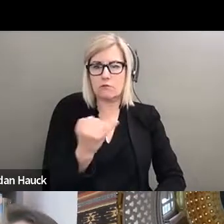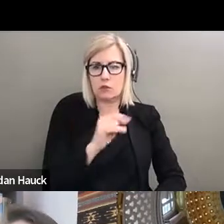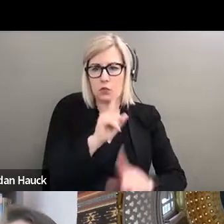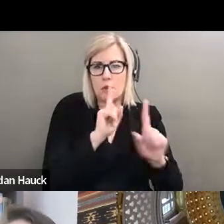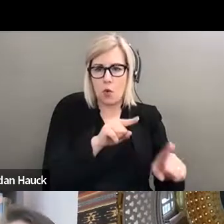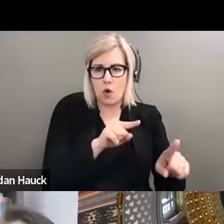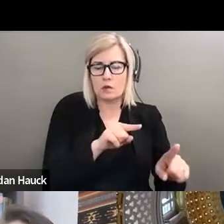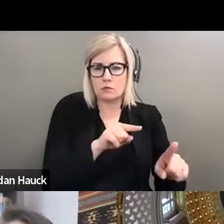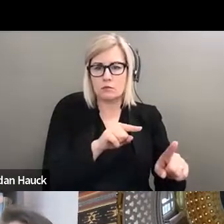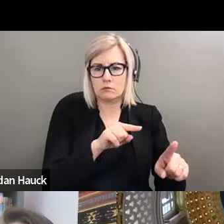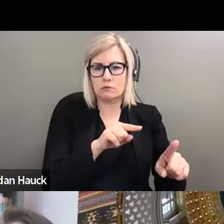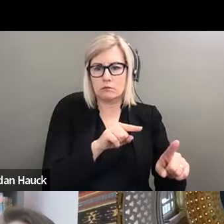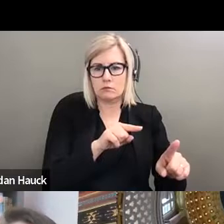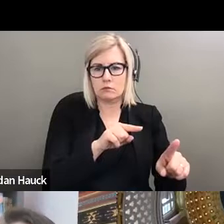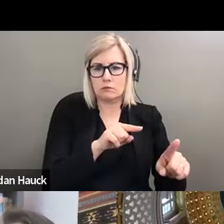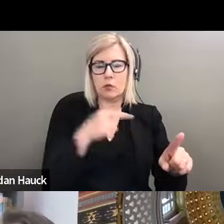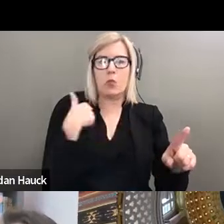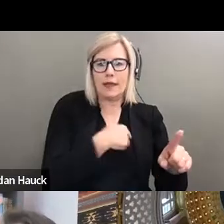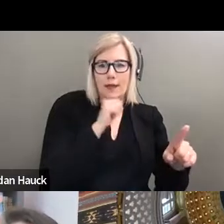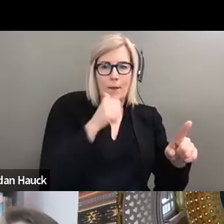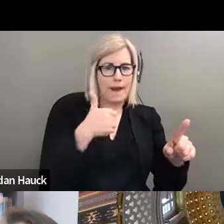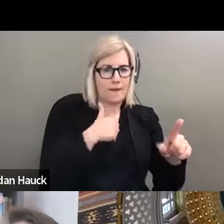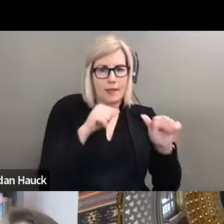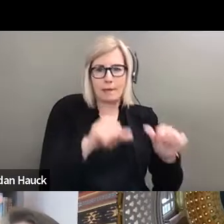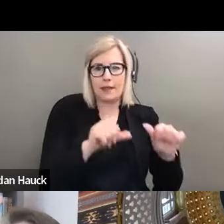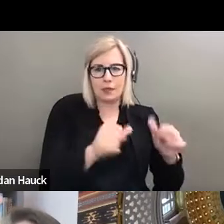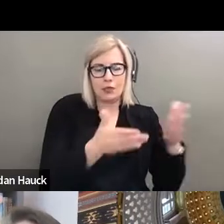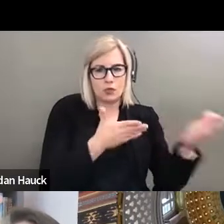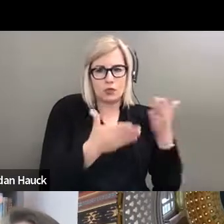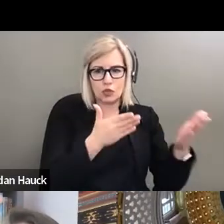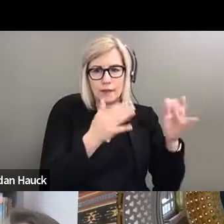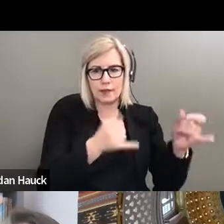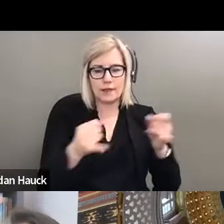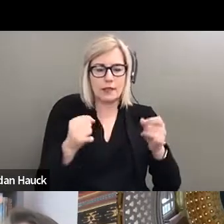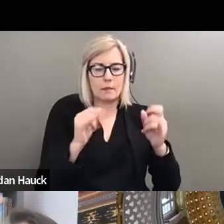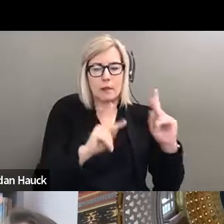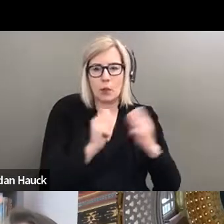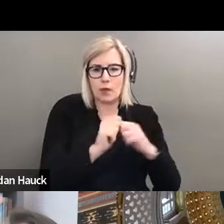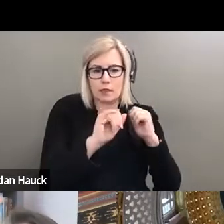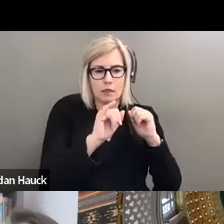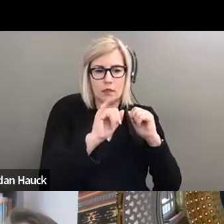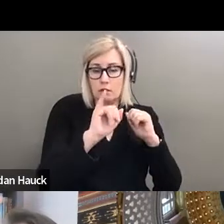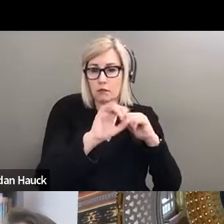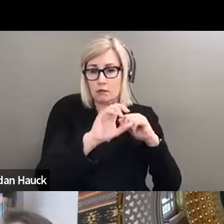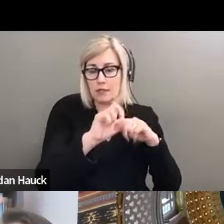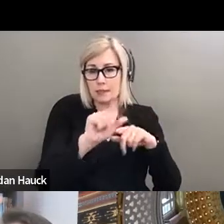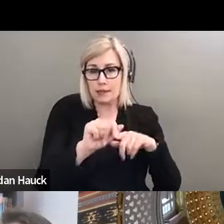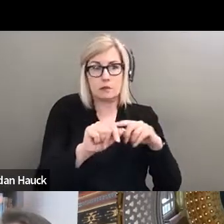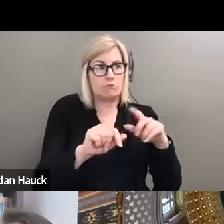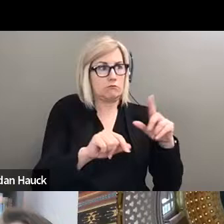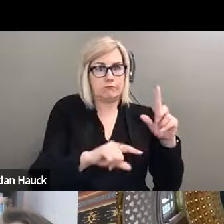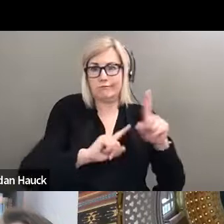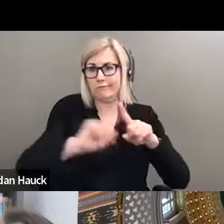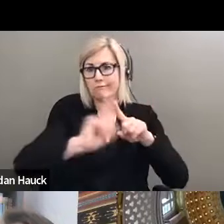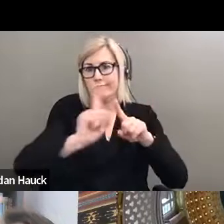report came out with was we do not have the capacity to serve individuals with disabilities of all levels